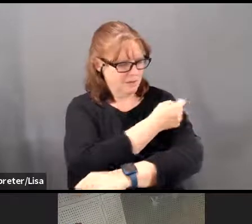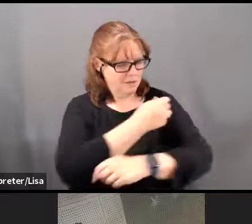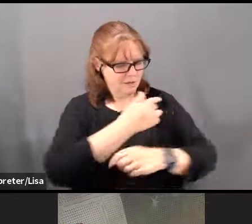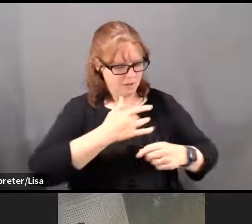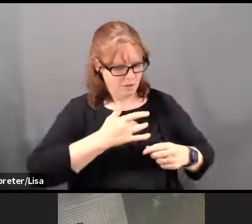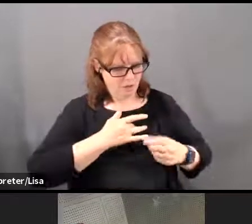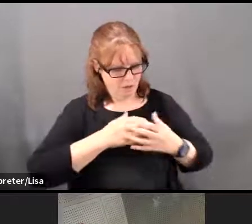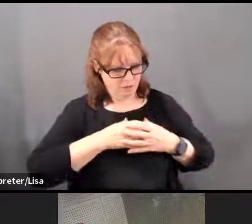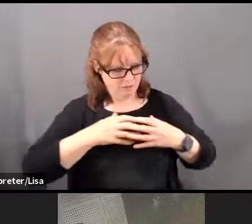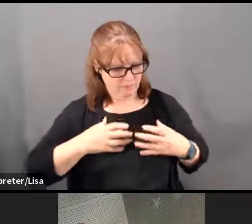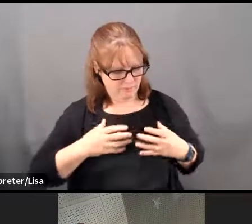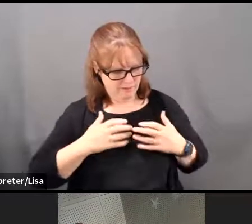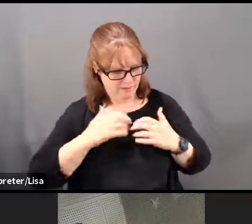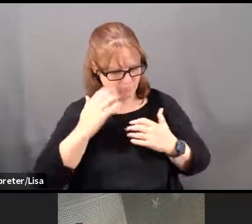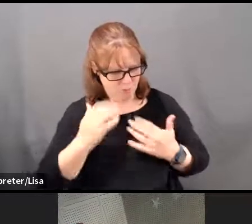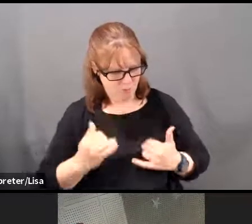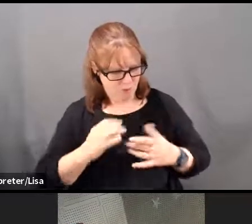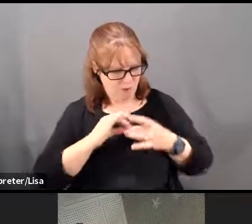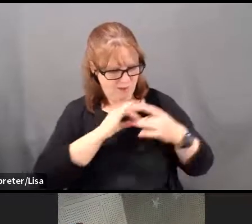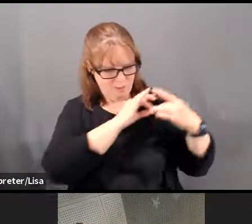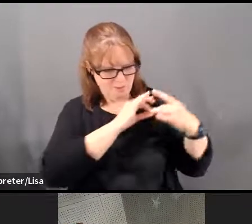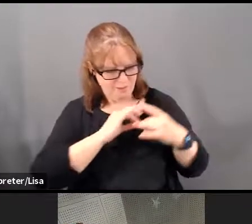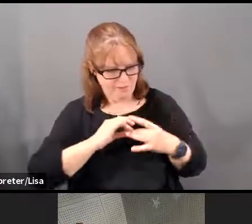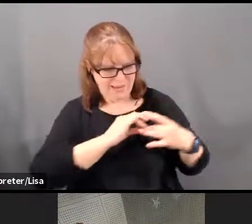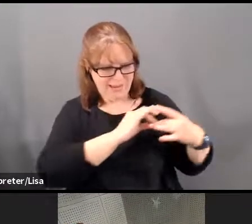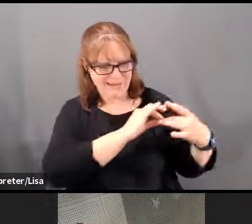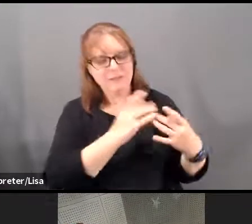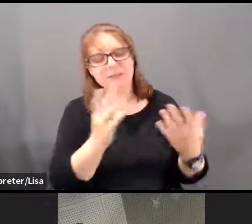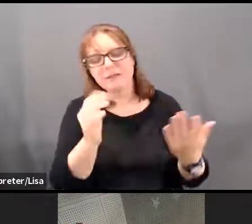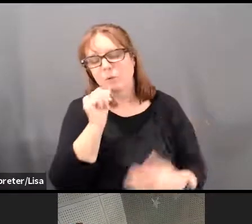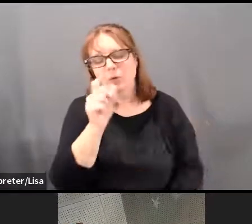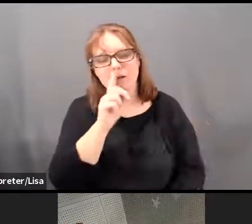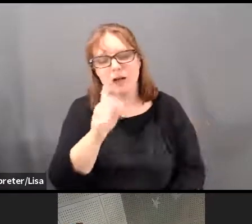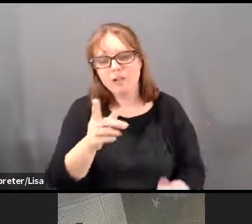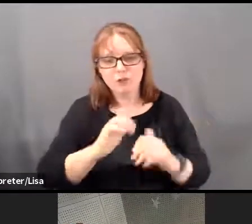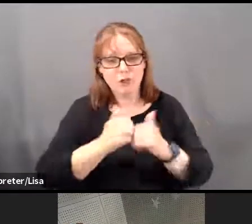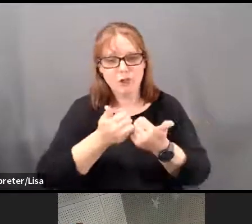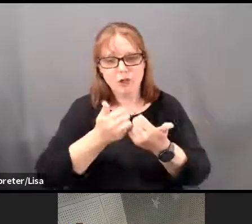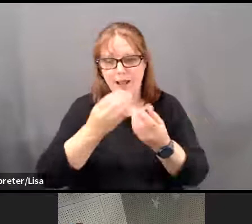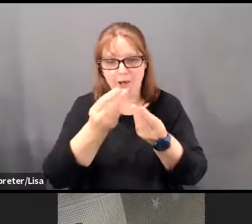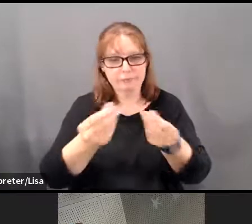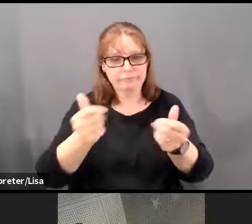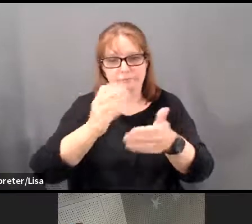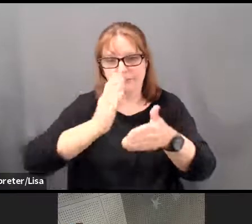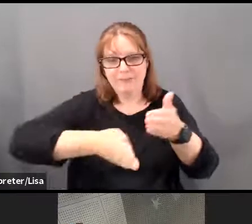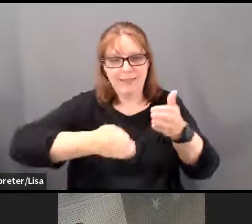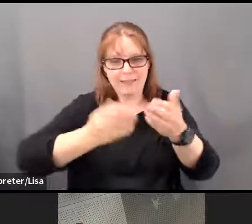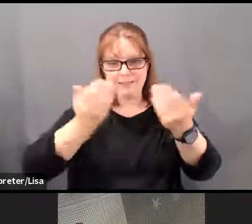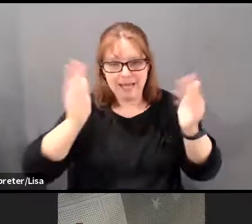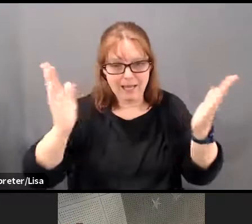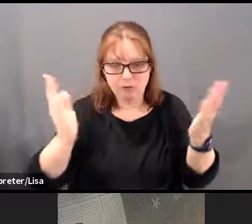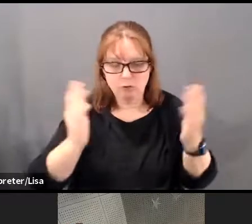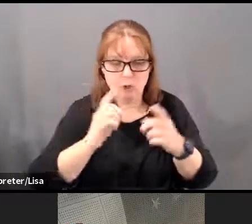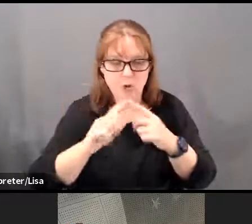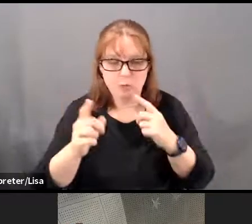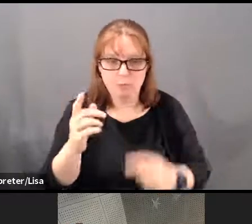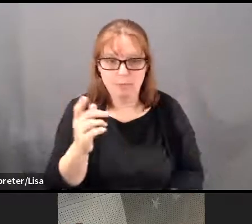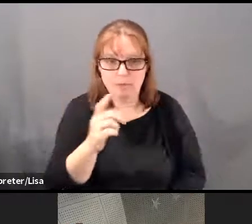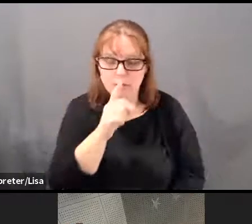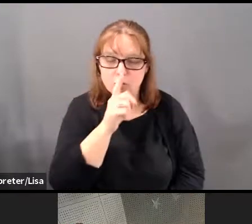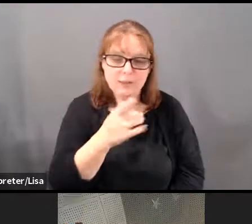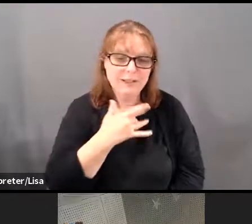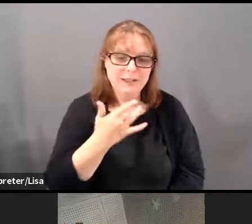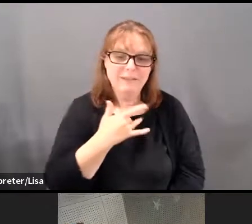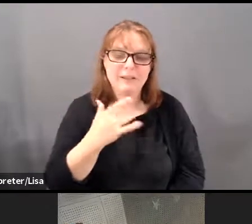It isn't the same. So I'm not, we're not sure how it's all going to pan out, but my guess is when it all pans out, it's just going to be temporally related to a